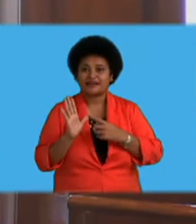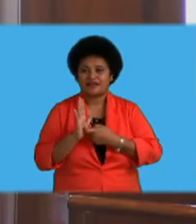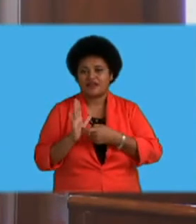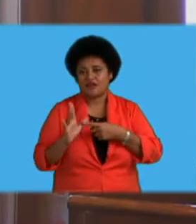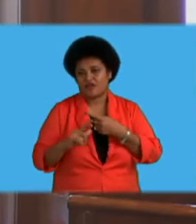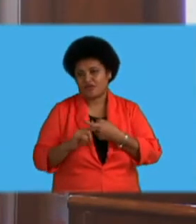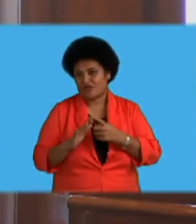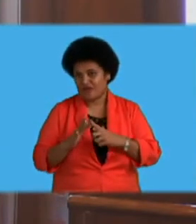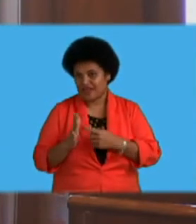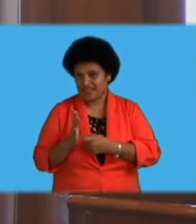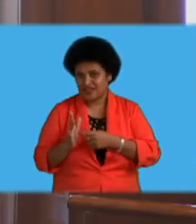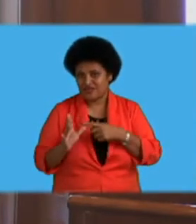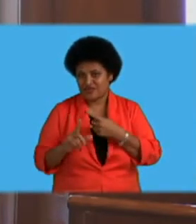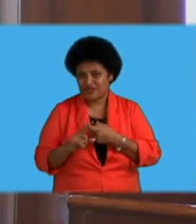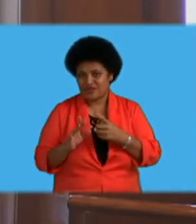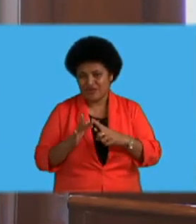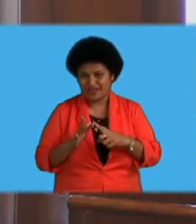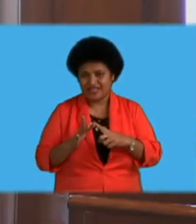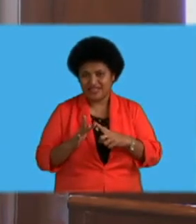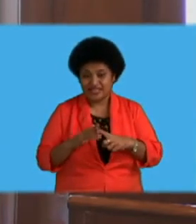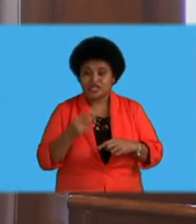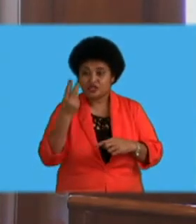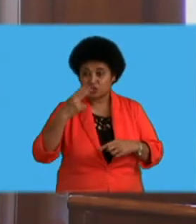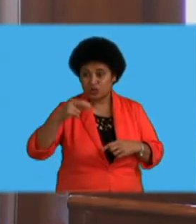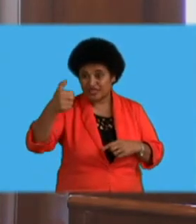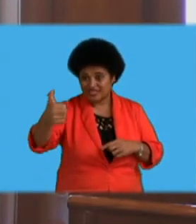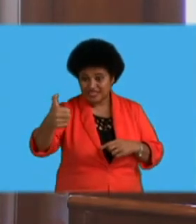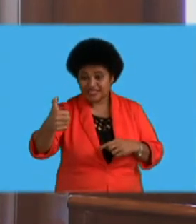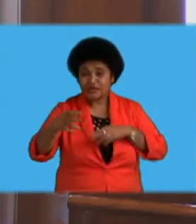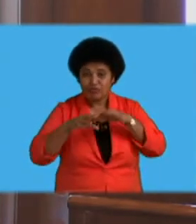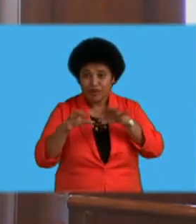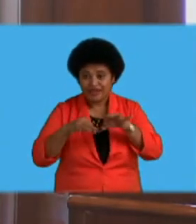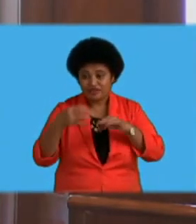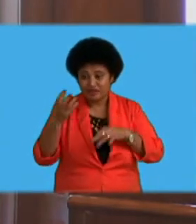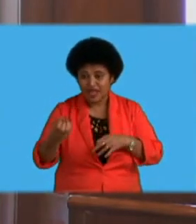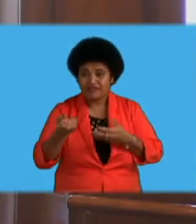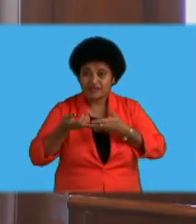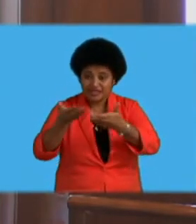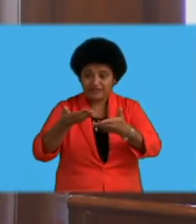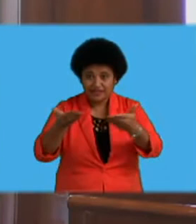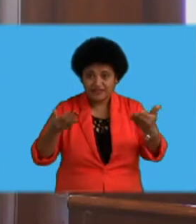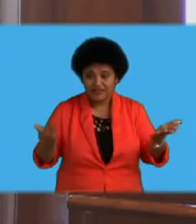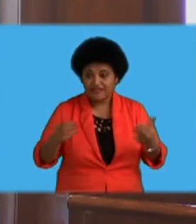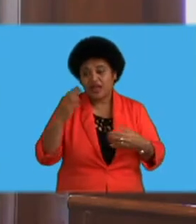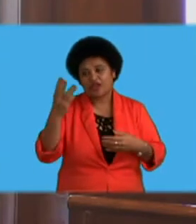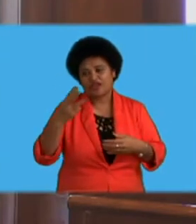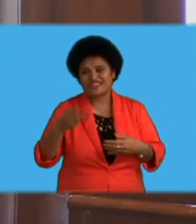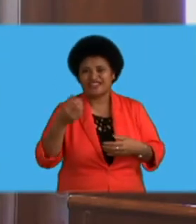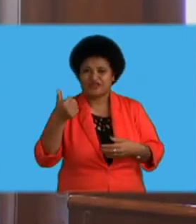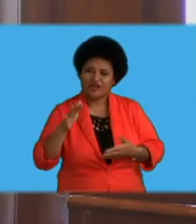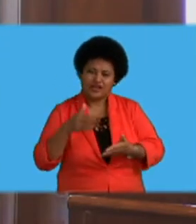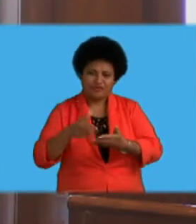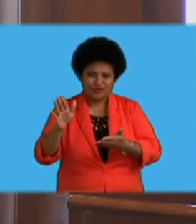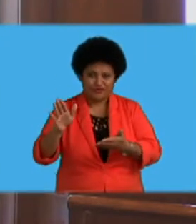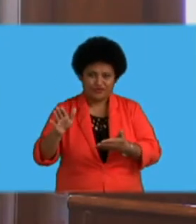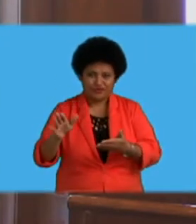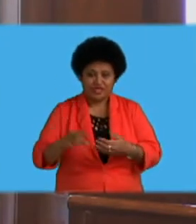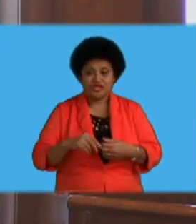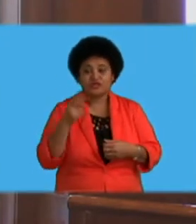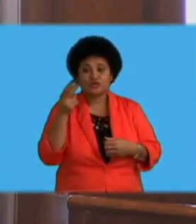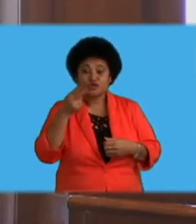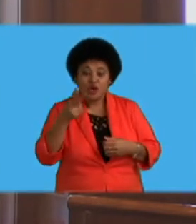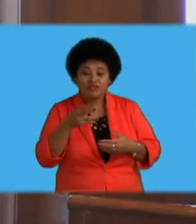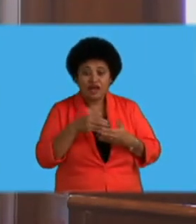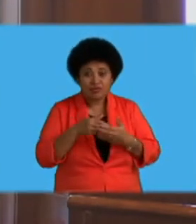been registered out of the 26 forecasted for the Western Division in my last statement, and a further 12 approval